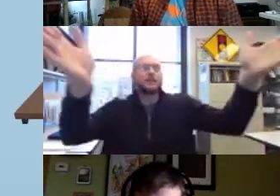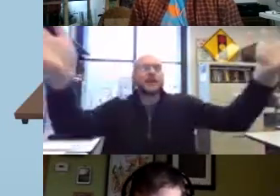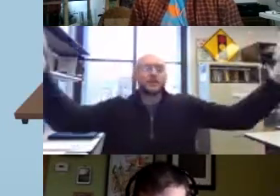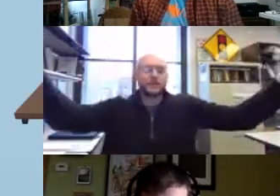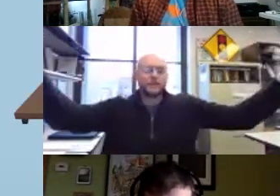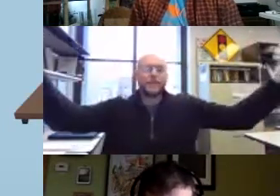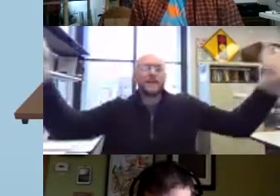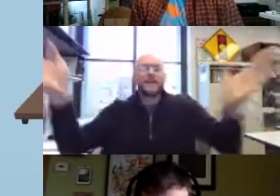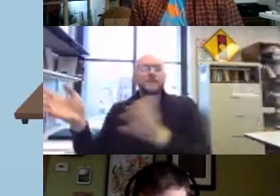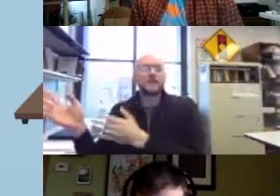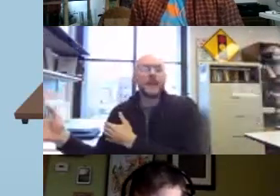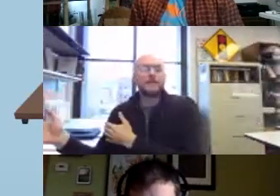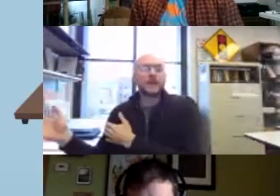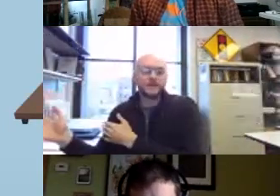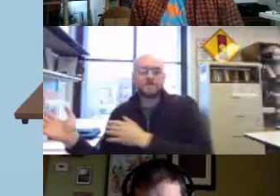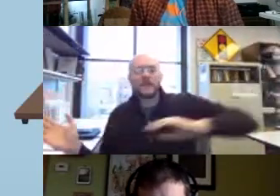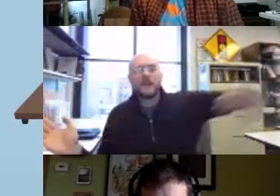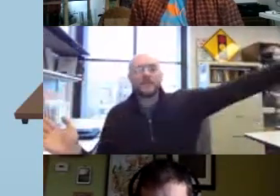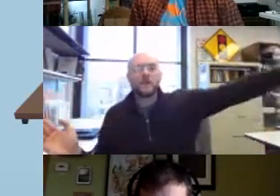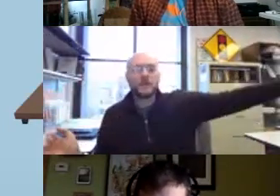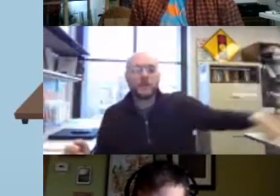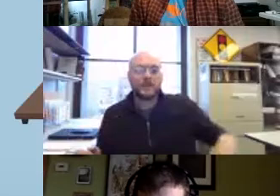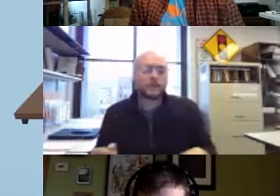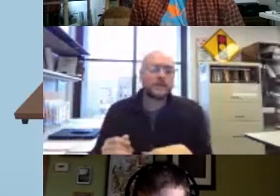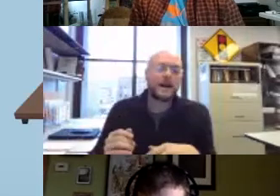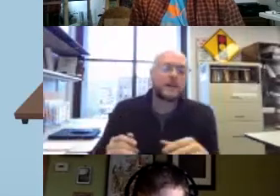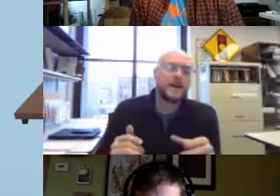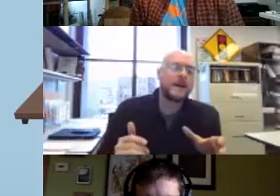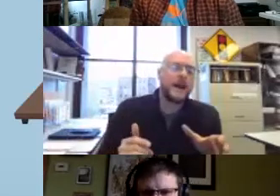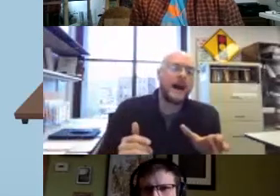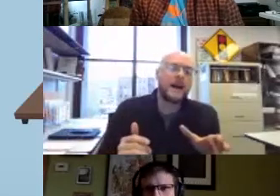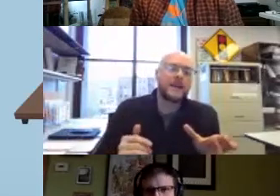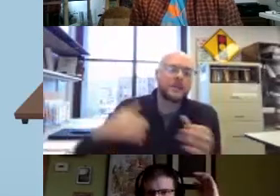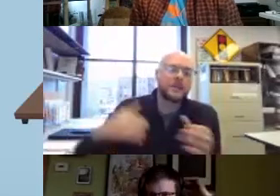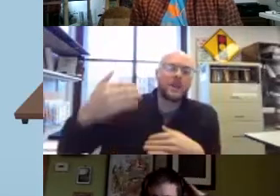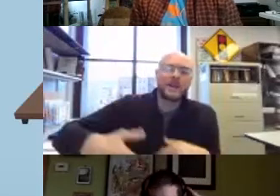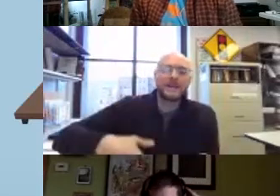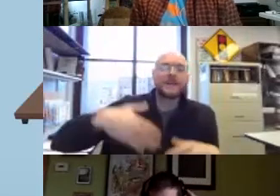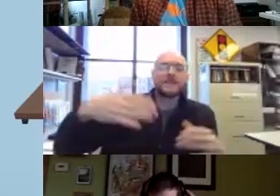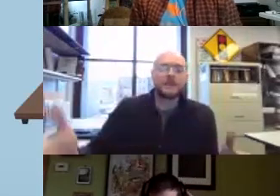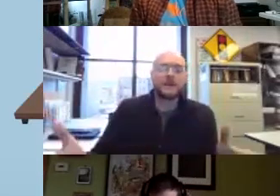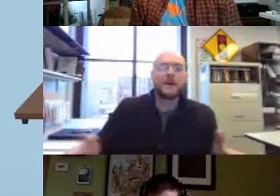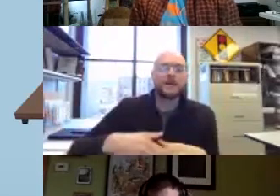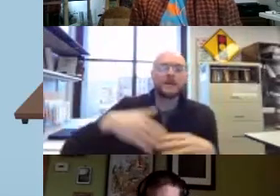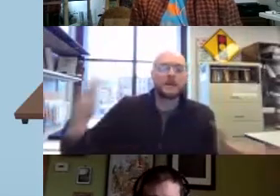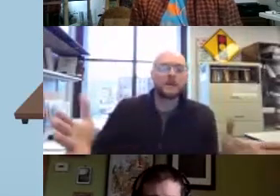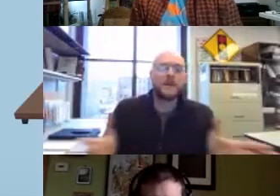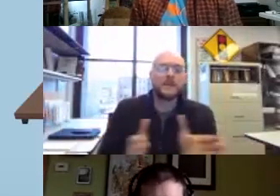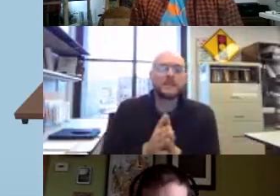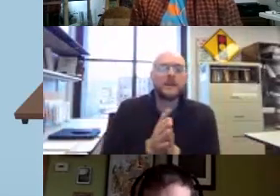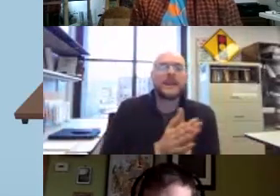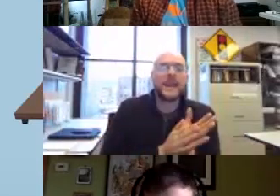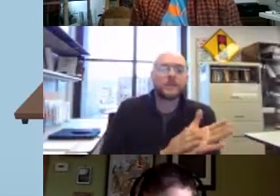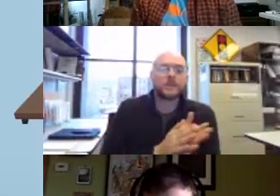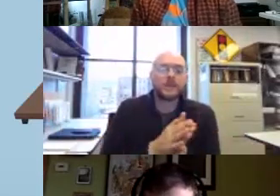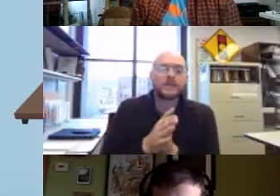widens out gradually, starting at Brighton as you work your way towards the highway. Each block kind of gets a little bit wider, a little bit more